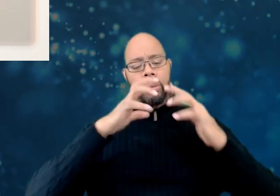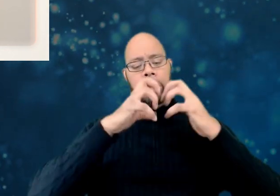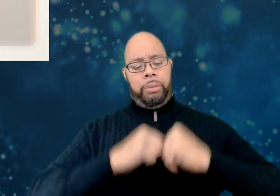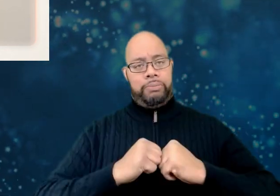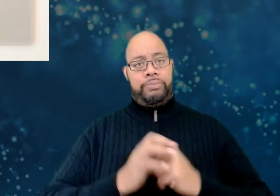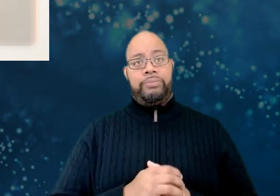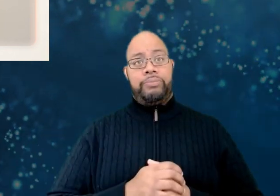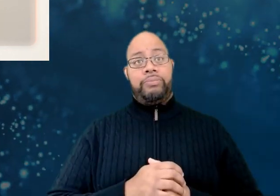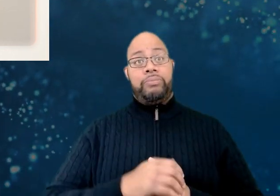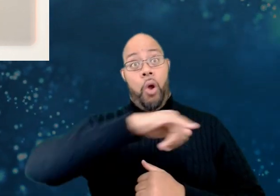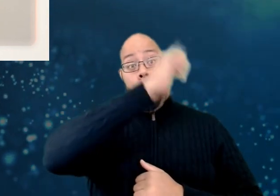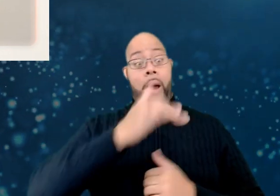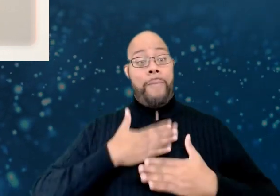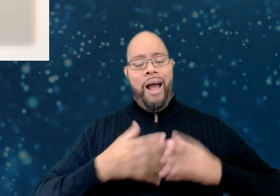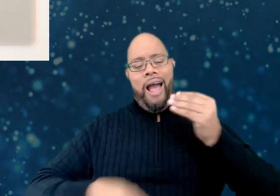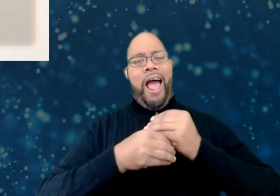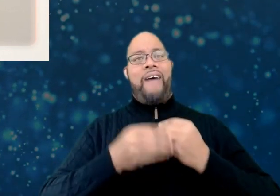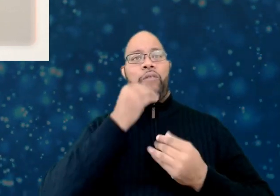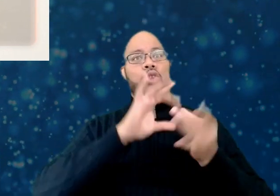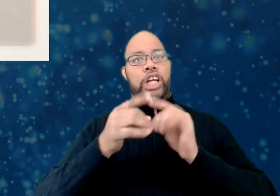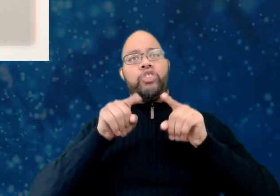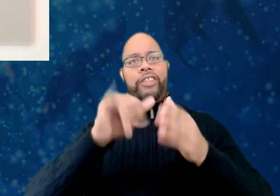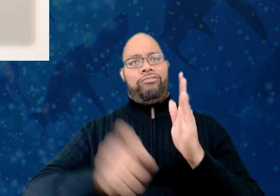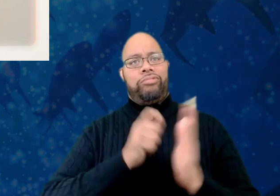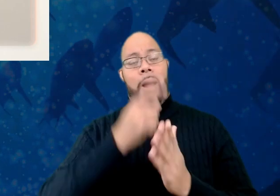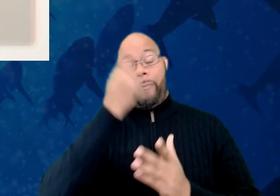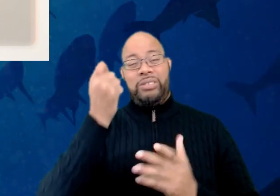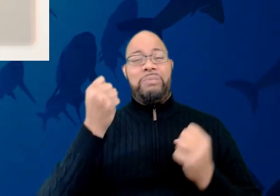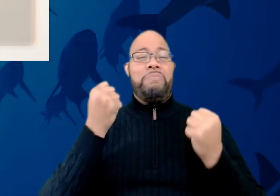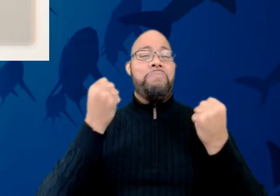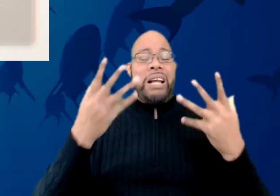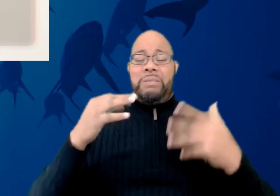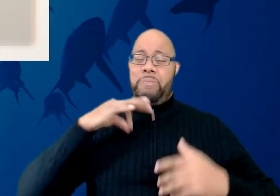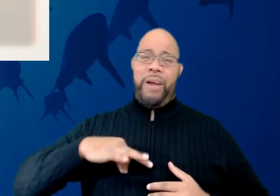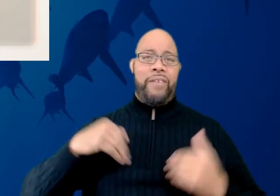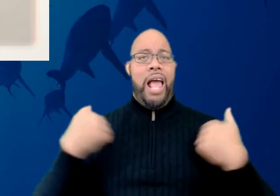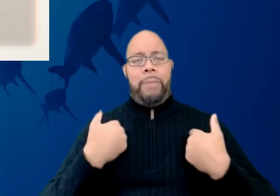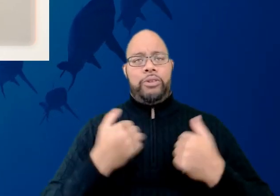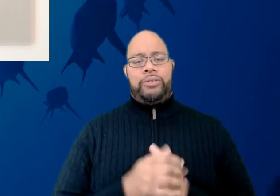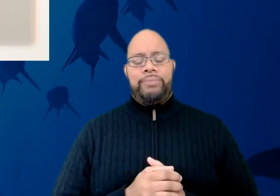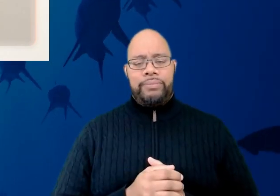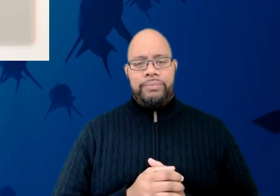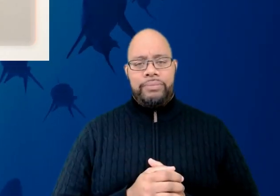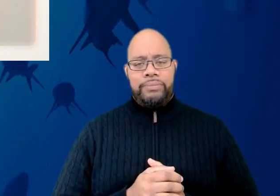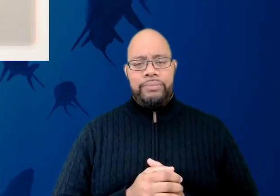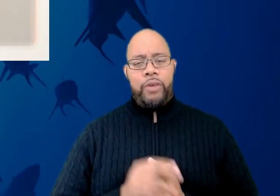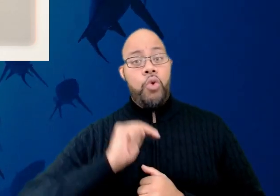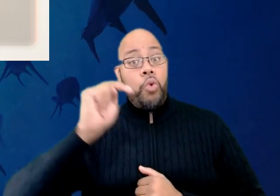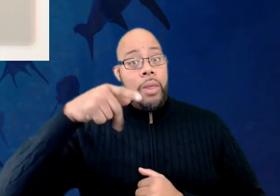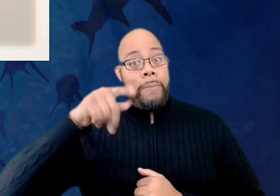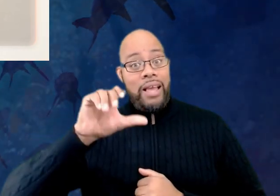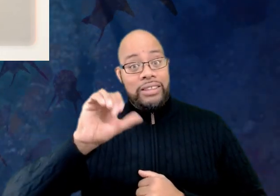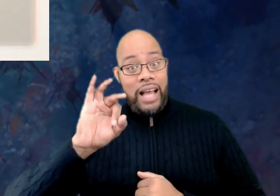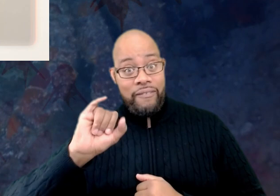decomposition. Whale falls add on to the ocean's food chain during this time because they benefit so many organisms. In the